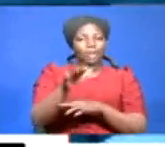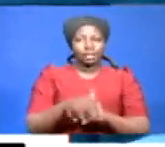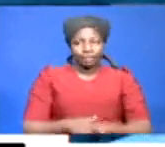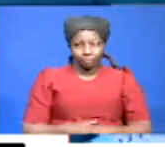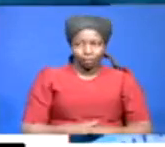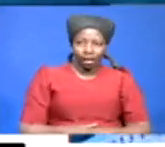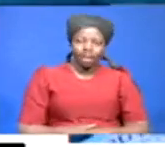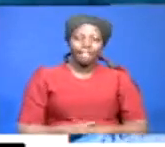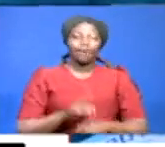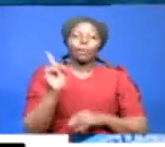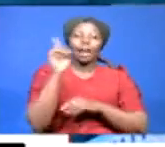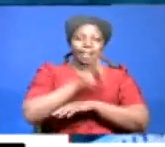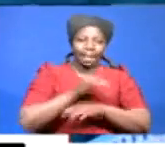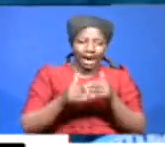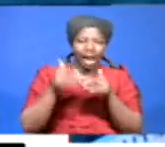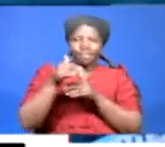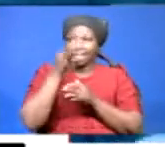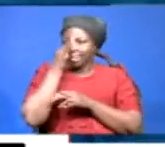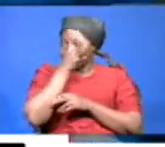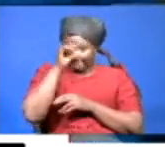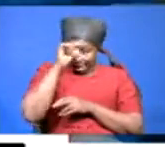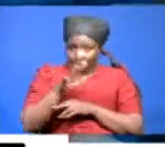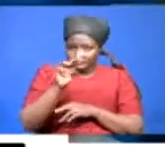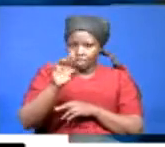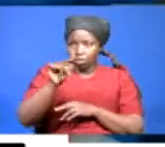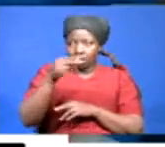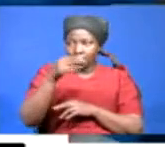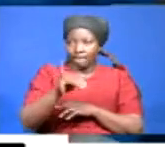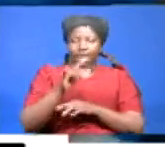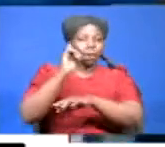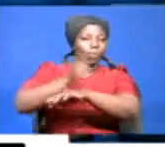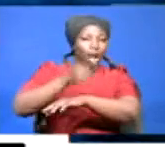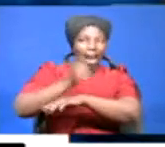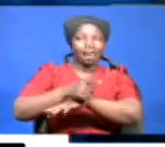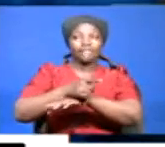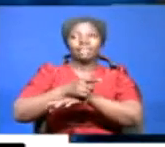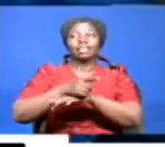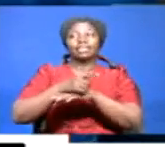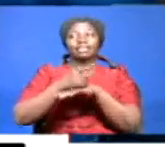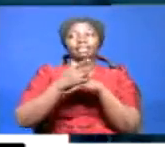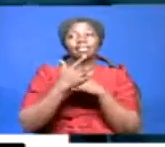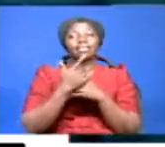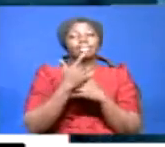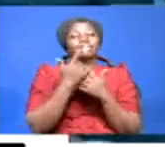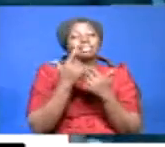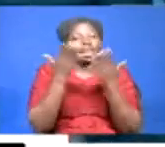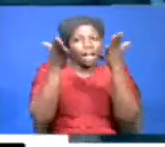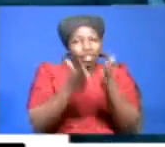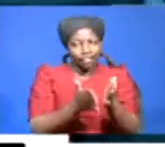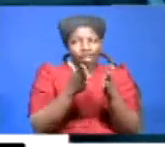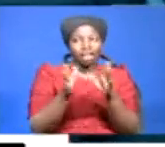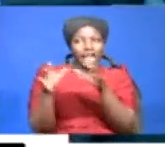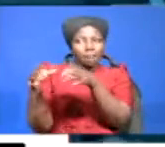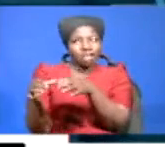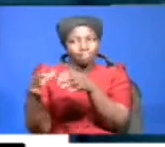Barely a day after Nyeri Governor Mutahi Kahiga warned the Rift Valley wing in UDA against belittling the Mount Kenya